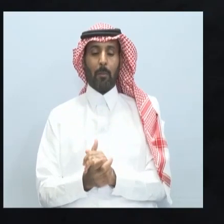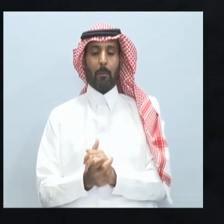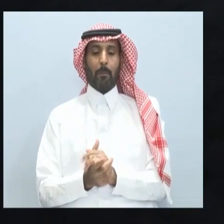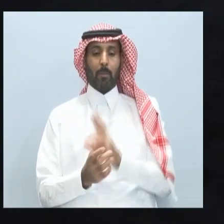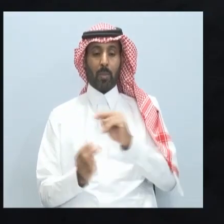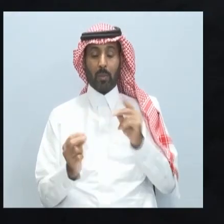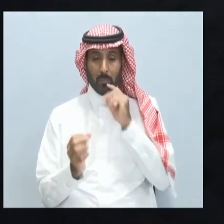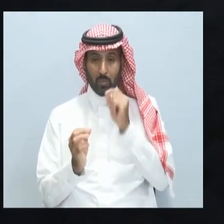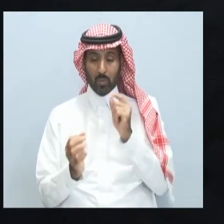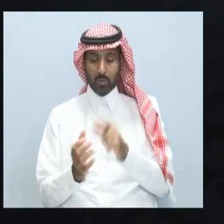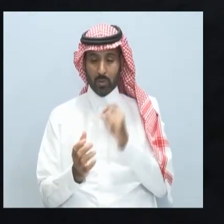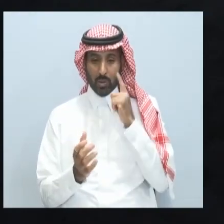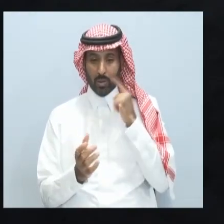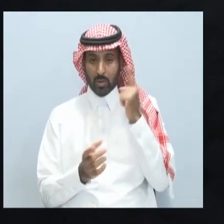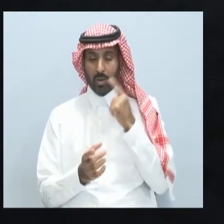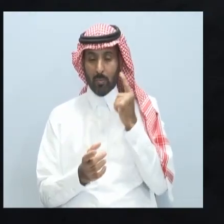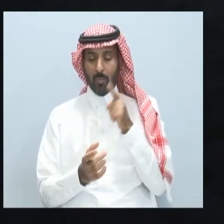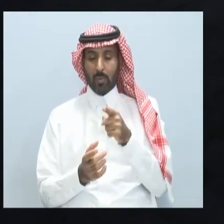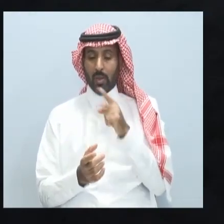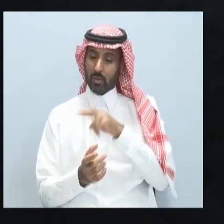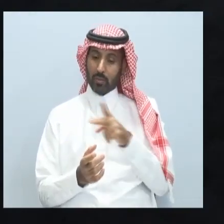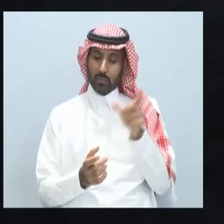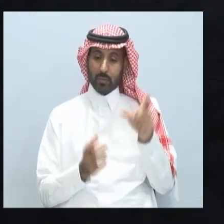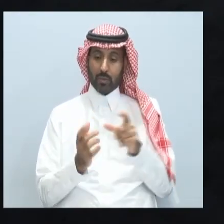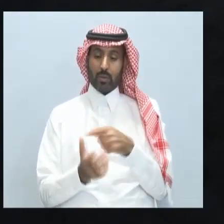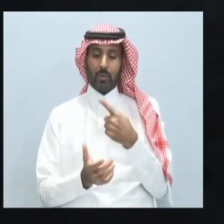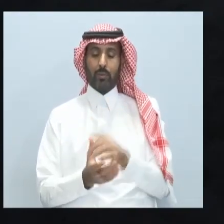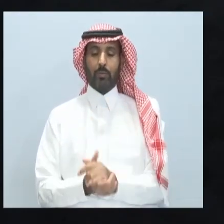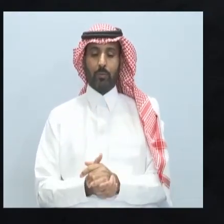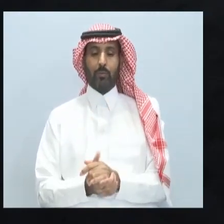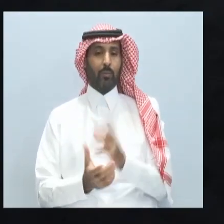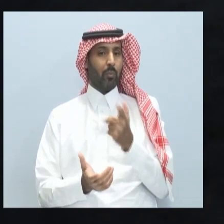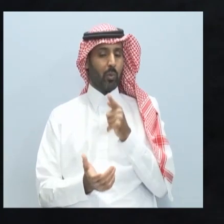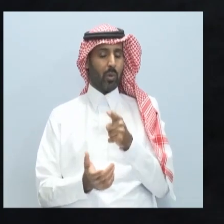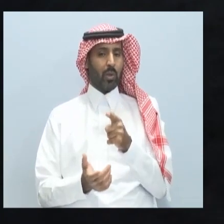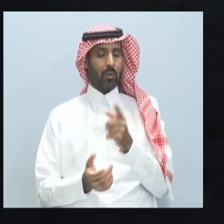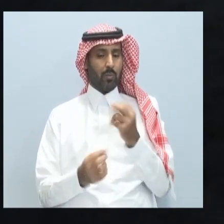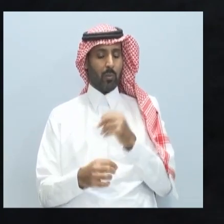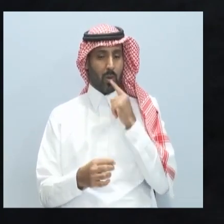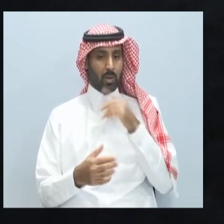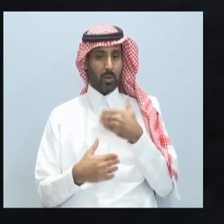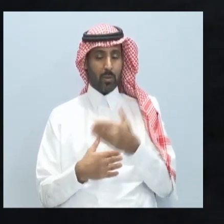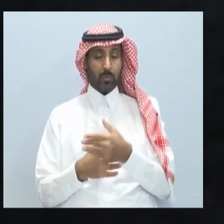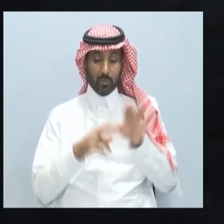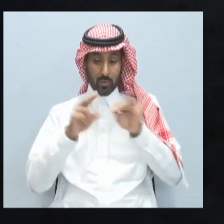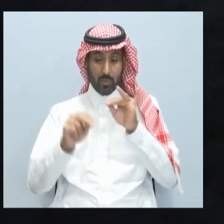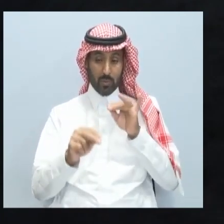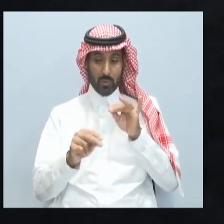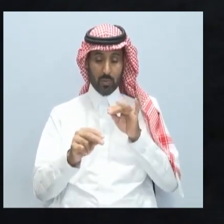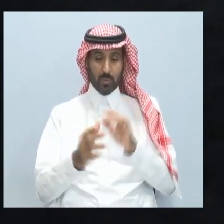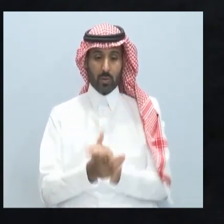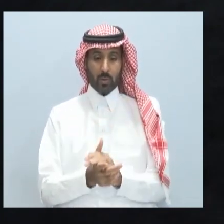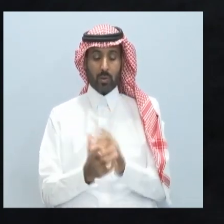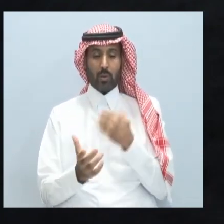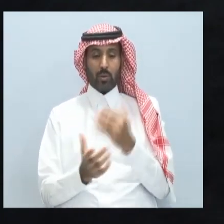can be more creative and think about different things to talk about. So maybe you have even more interesting stories or